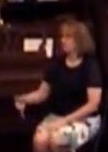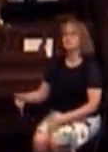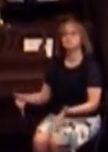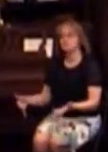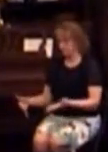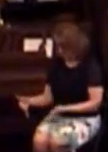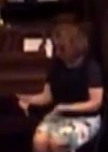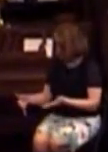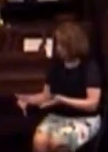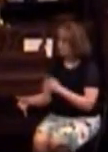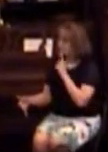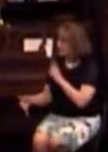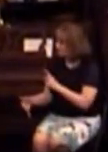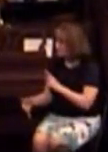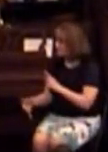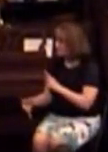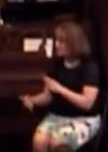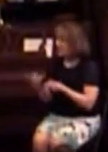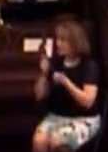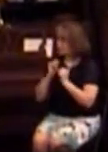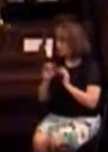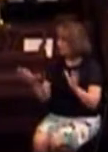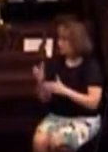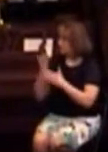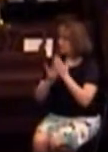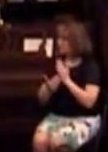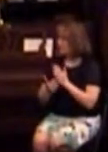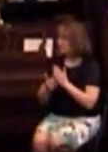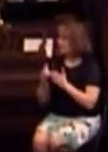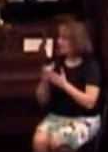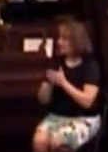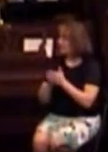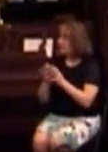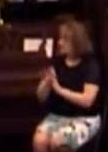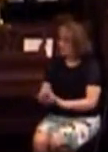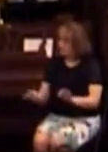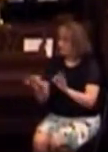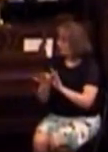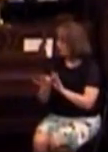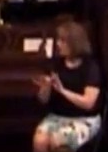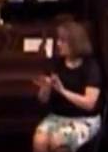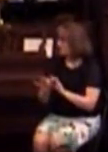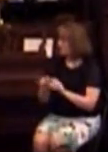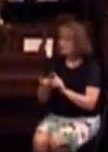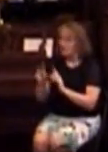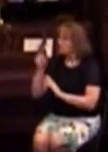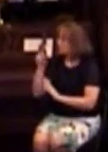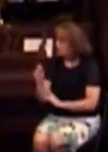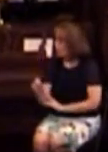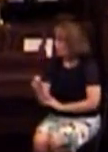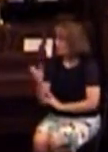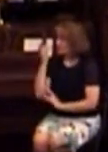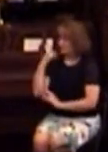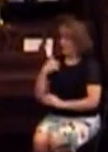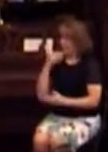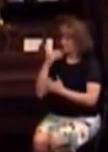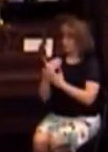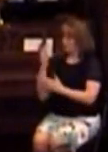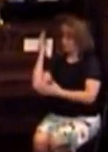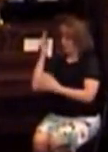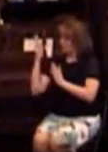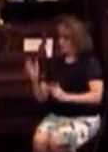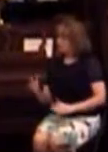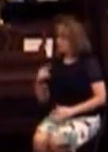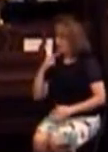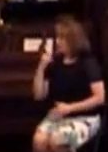important, not urgent, and cell phone goes off. And it distracts you. Leave your stinking phones here. Take a half-hour walk and deal with these two